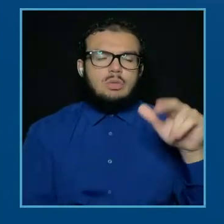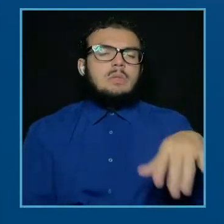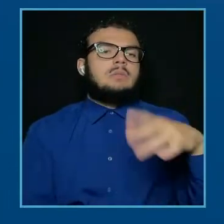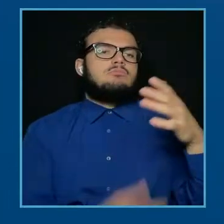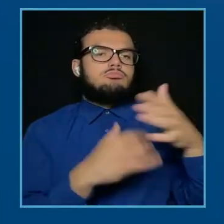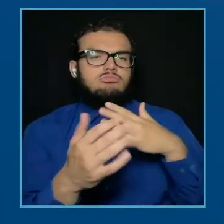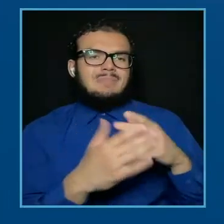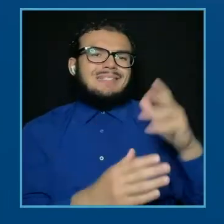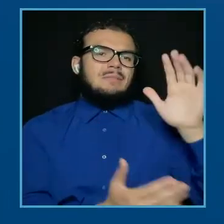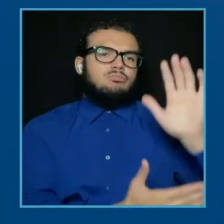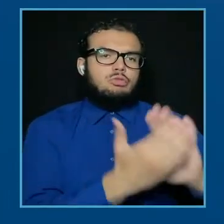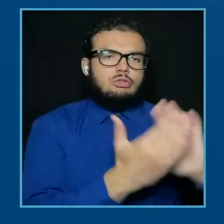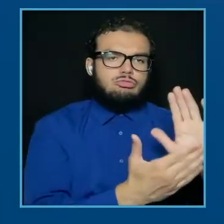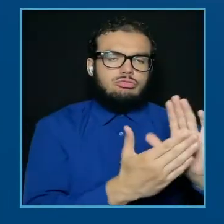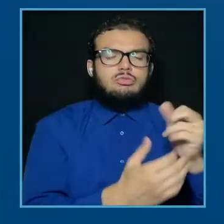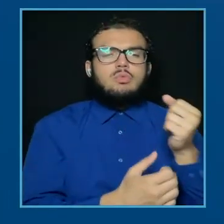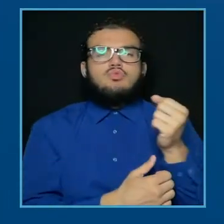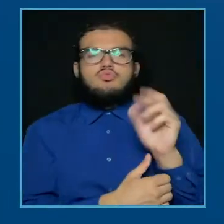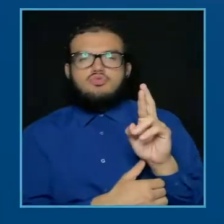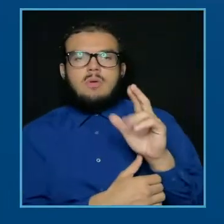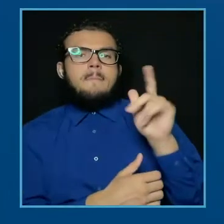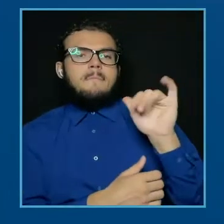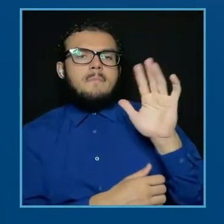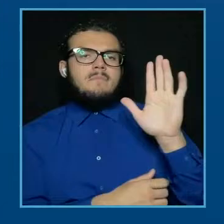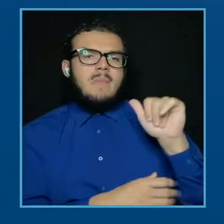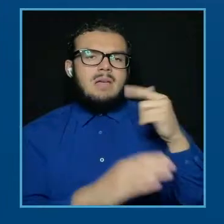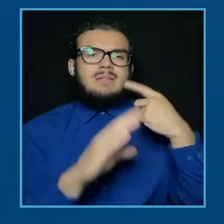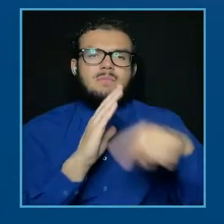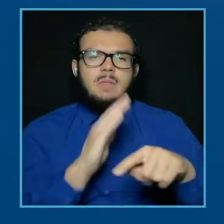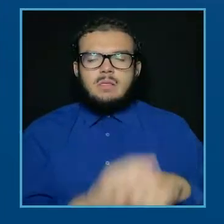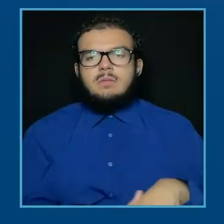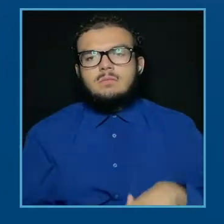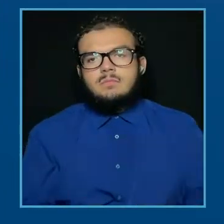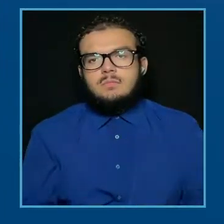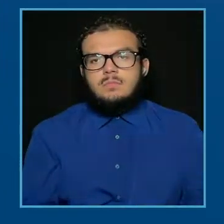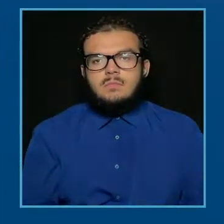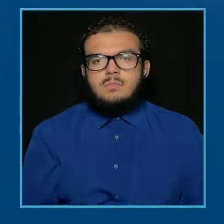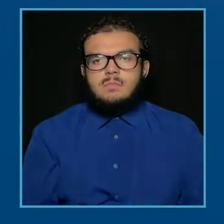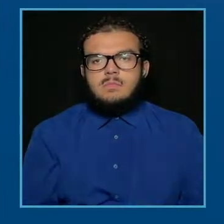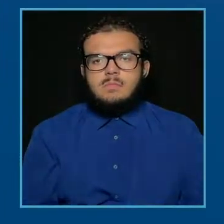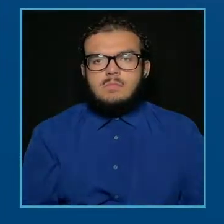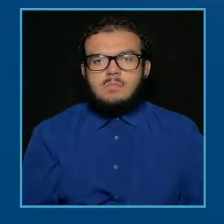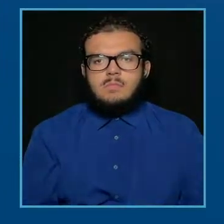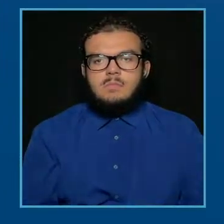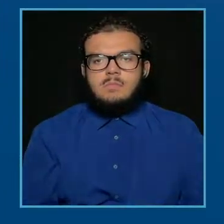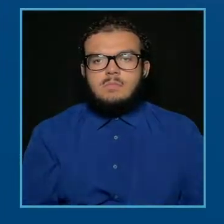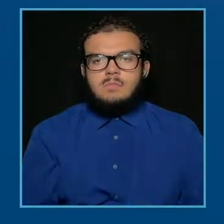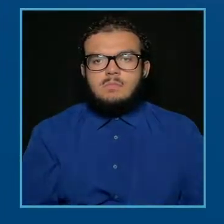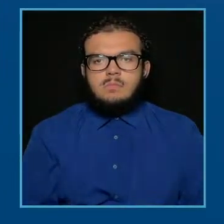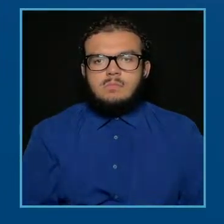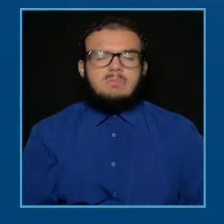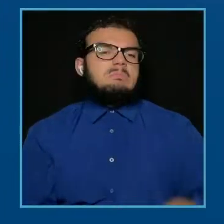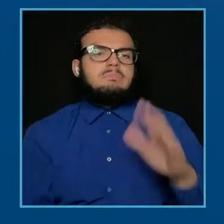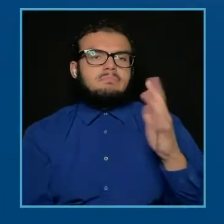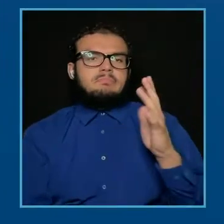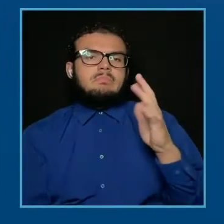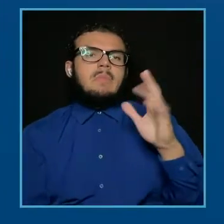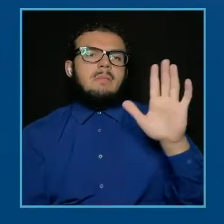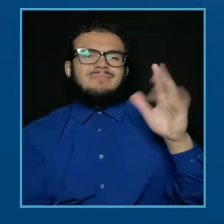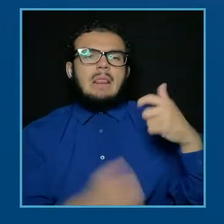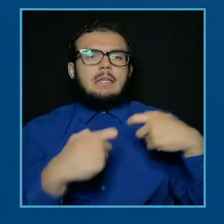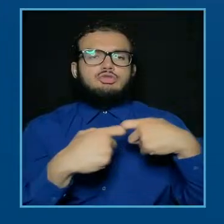or by email or by it may not be email, but I just say by electronically.